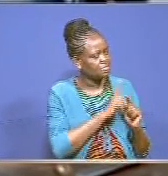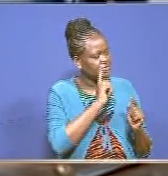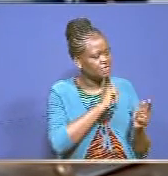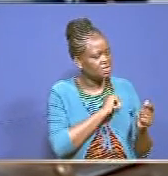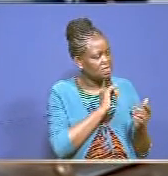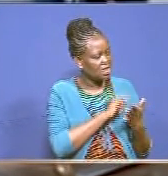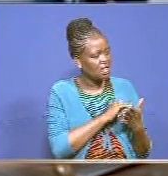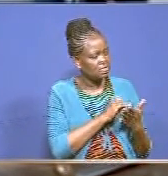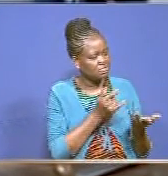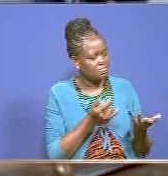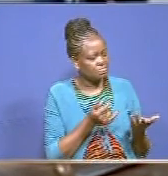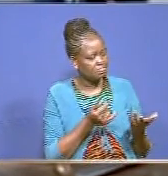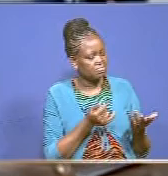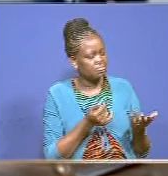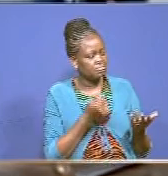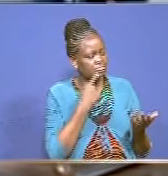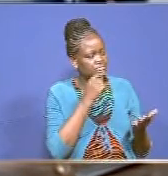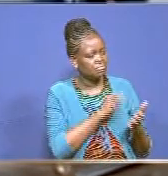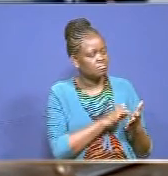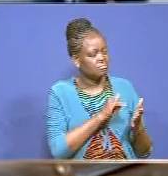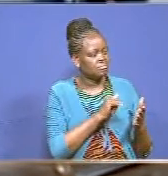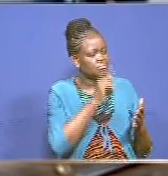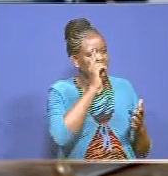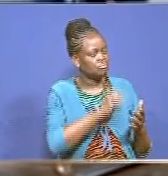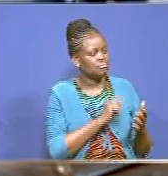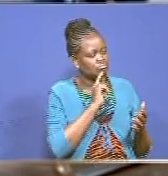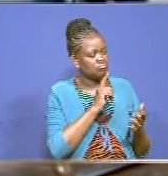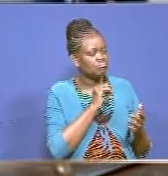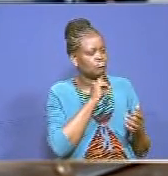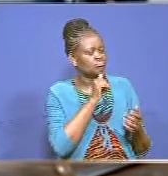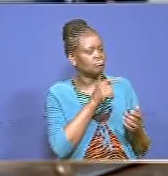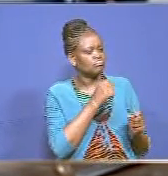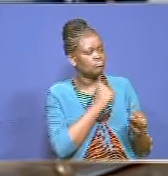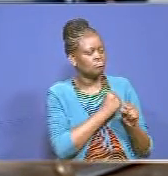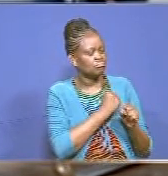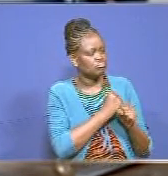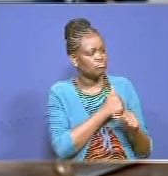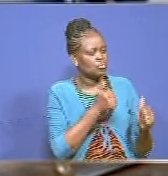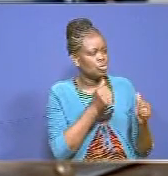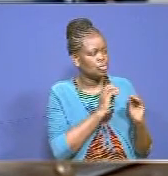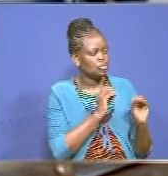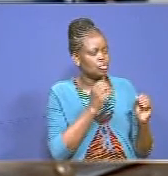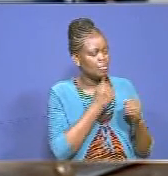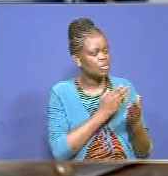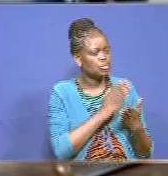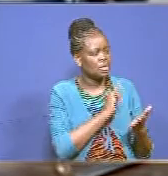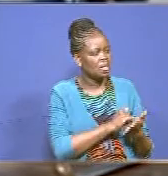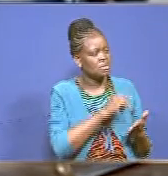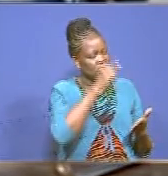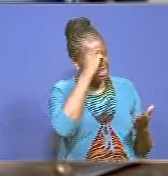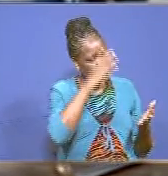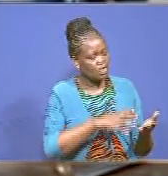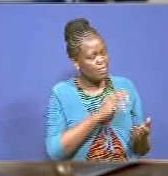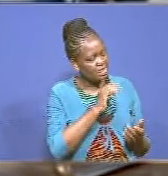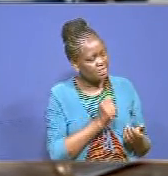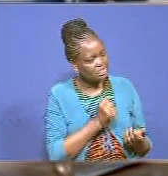indicated, pointing out that the judiciary being accused, rather, of not doing their job in terms of making sure those governors or MCAs